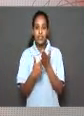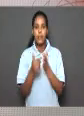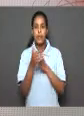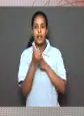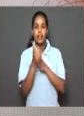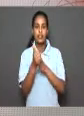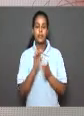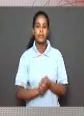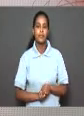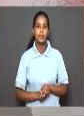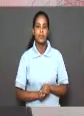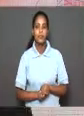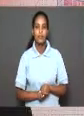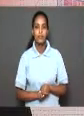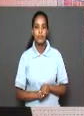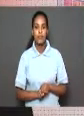these trends.